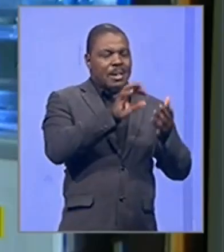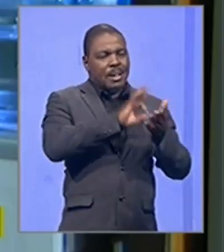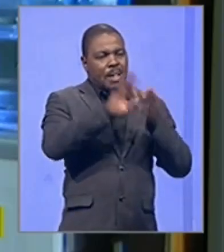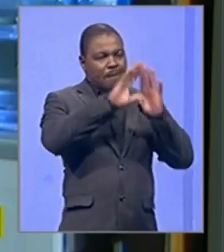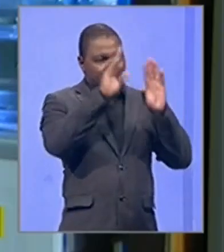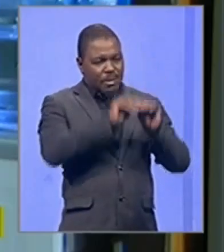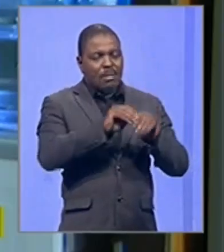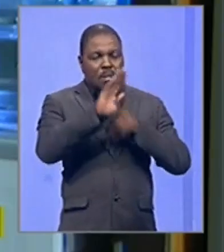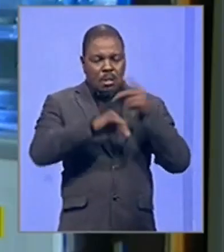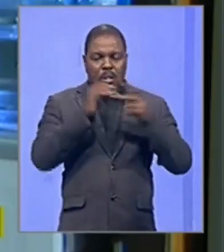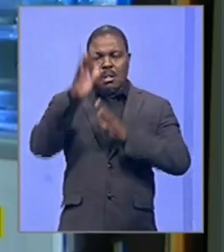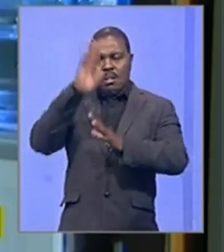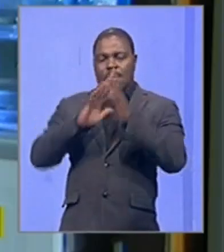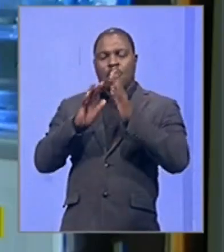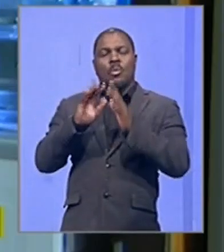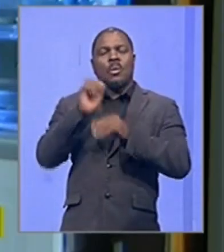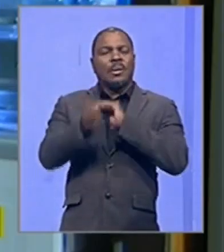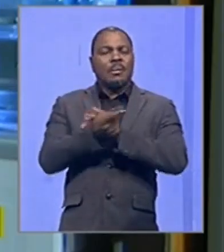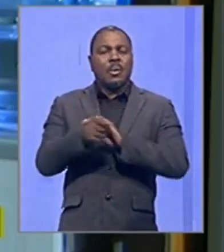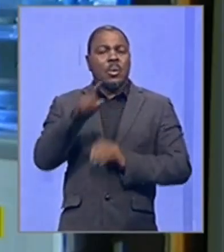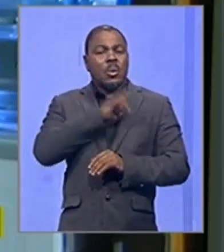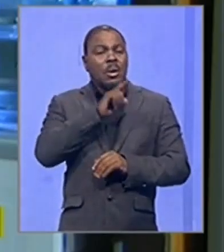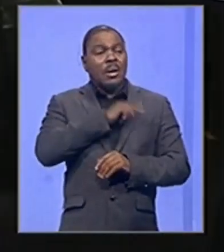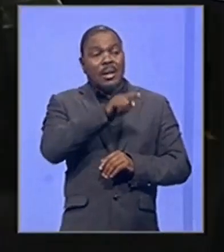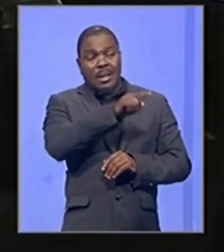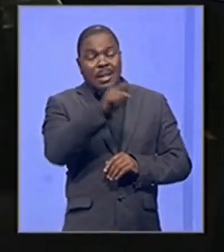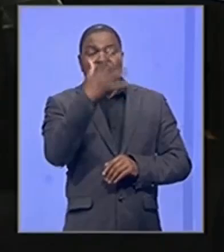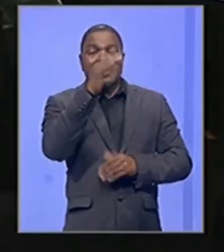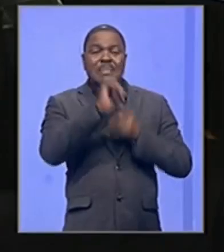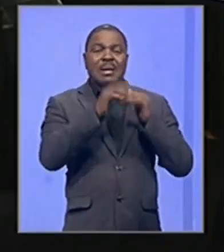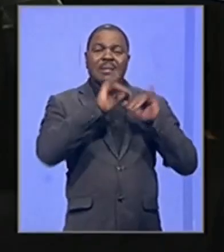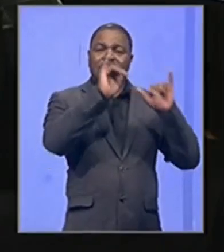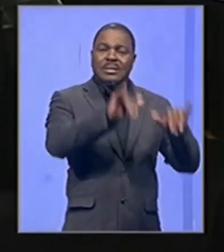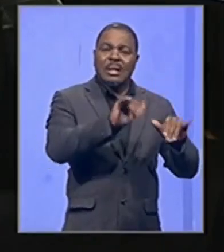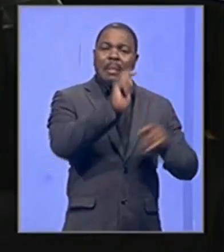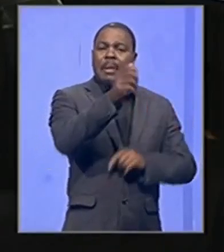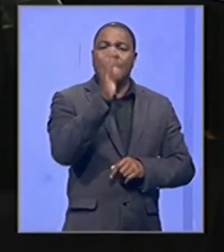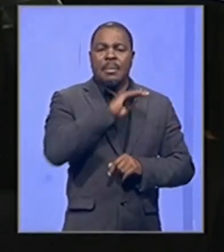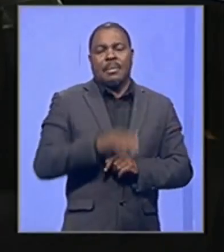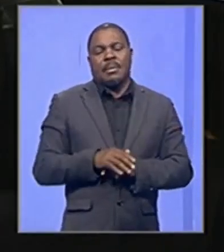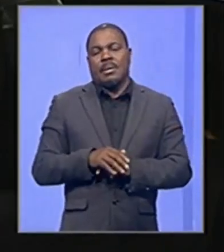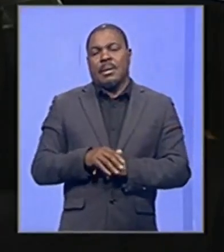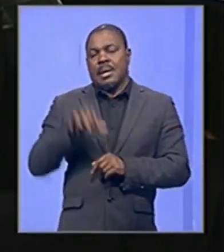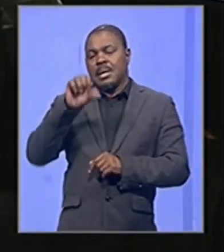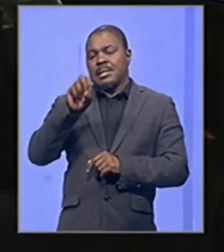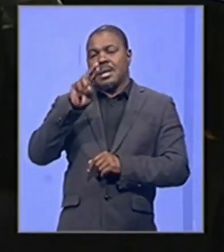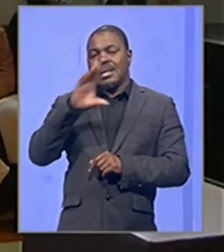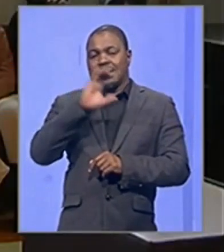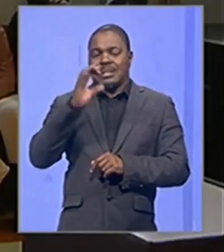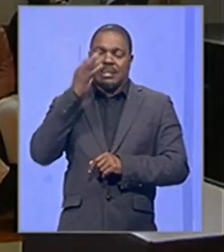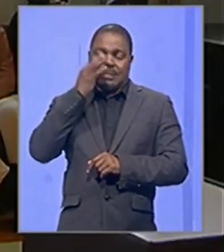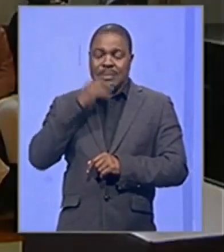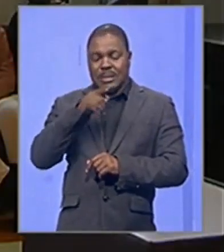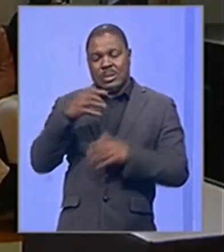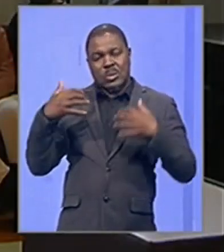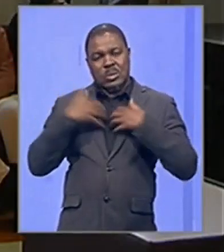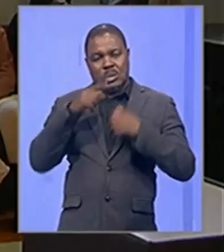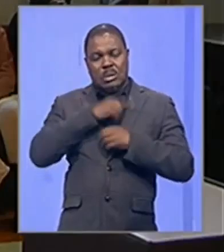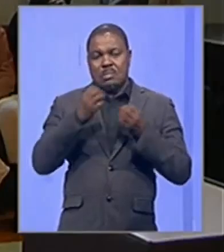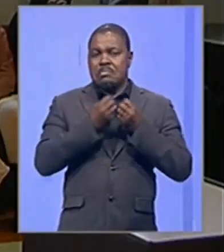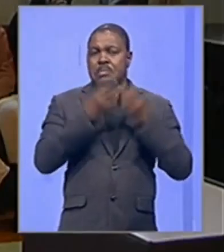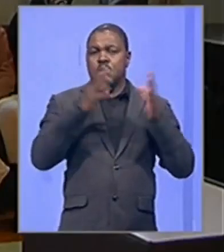us because of the landlords have been keeping us here for like 5 months. Lekgotla kemedi la baithuti le re se se ya tlhobaetša ka ge baithuti bao